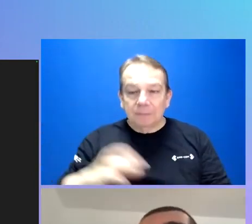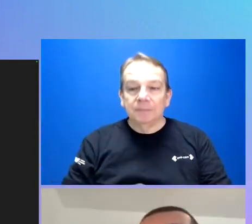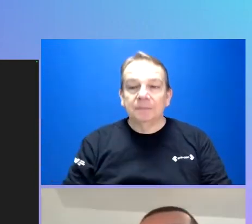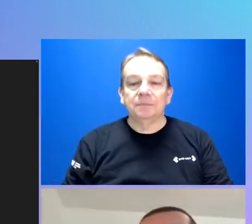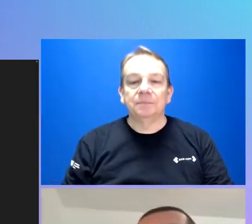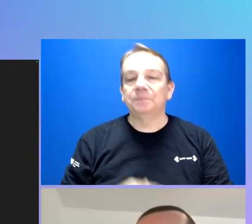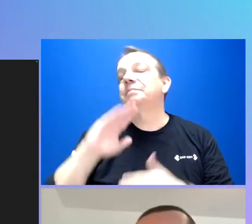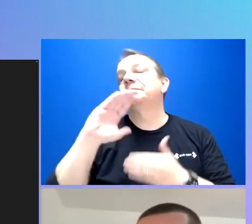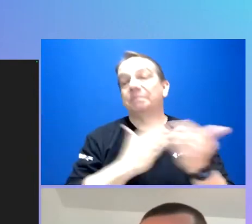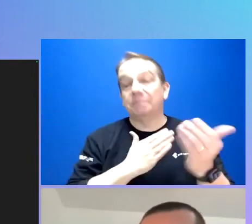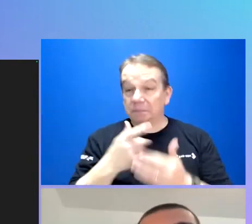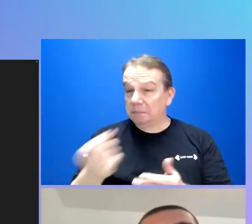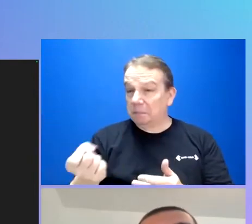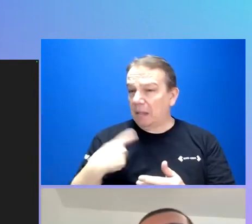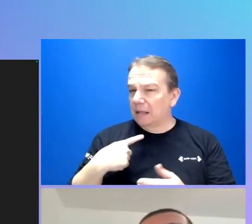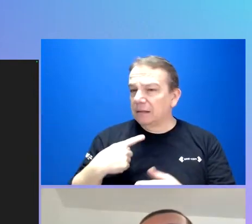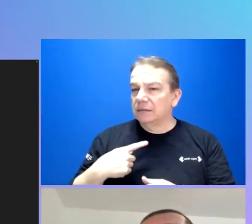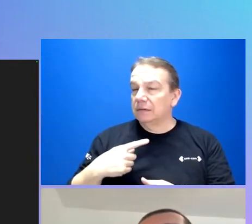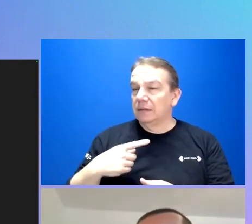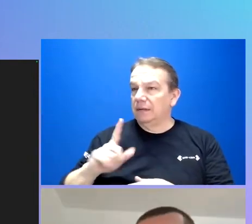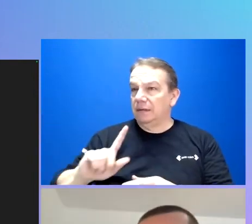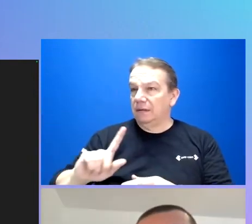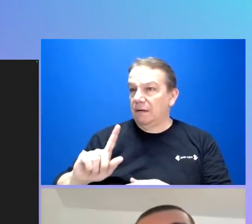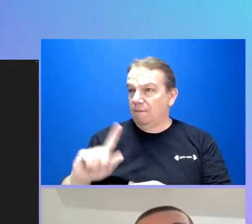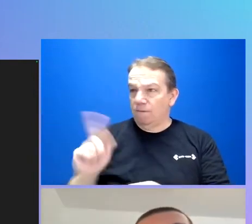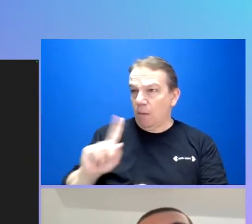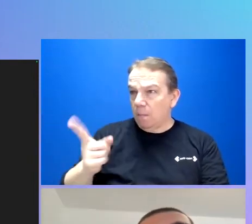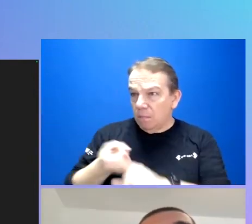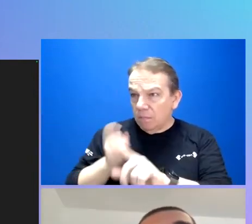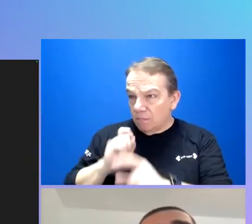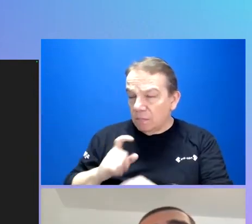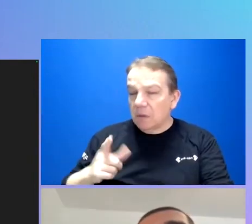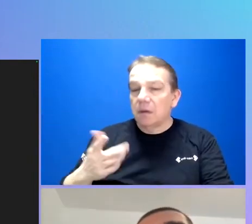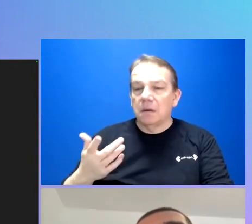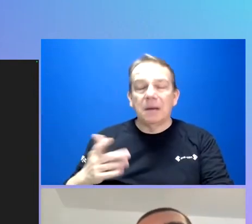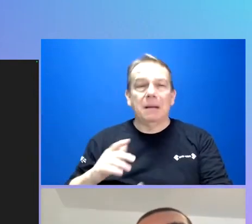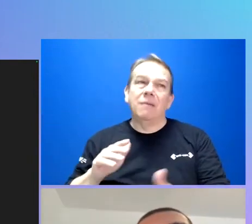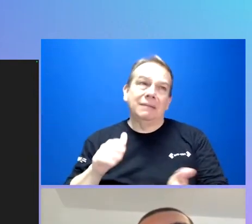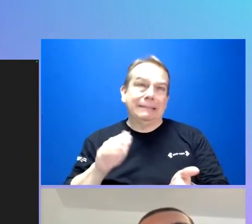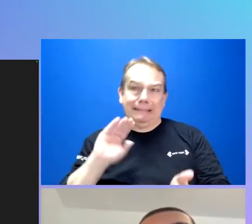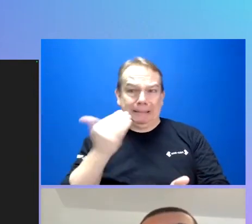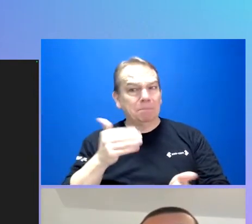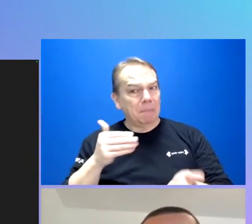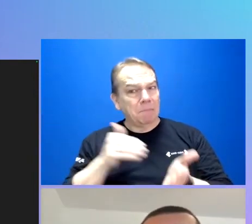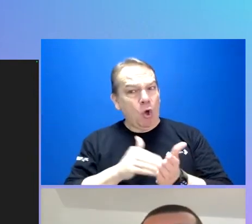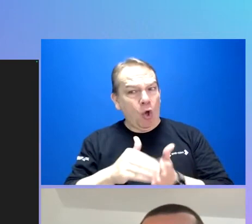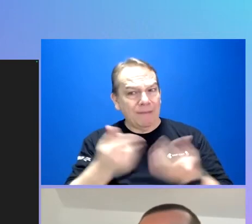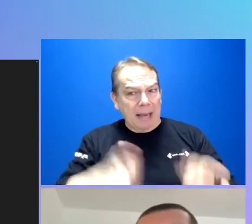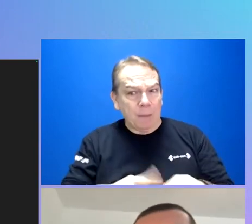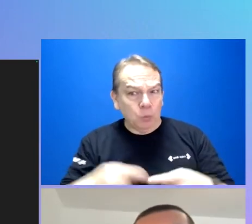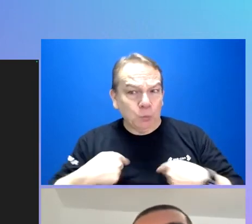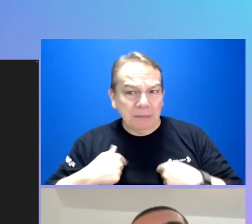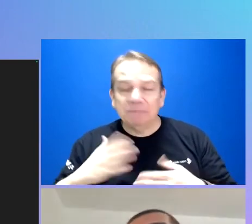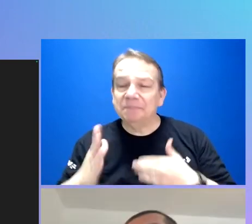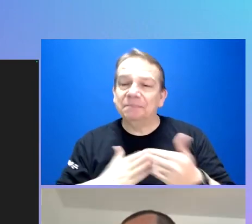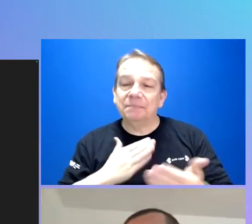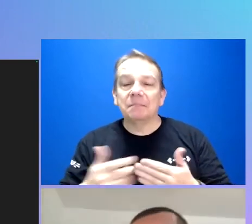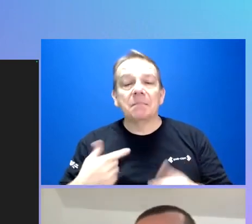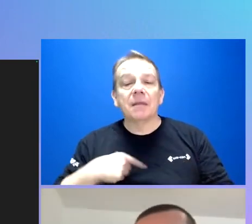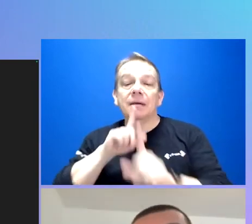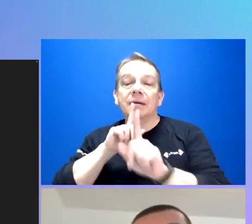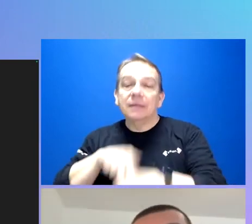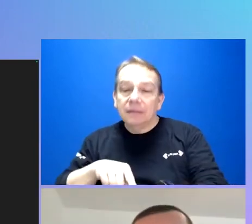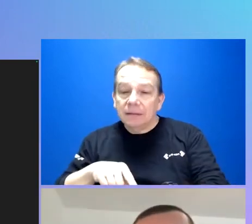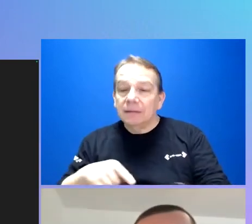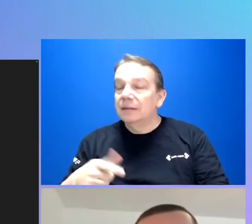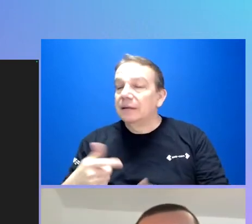Anyway, she asked me where I'm from, which a lot of people seem to do. And I give the usual answer that I have in